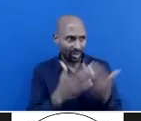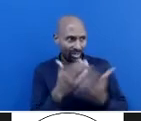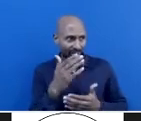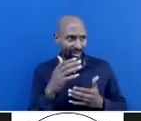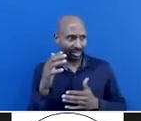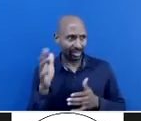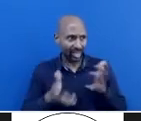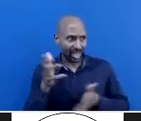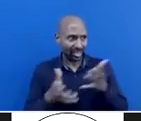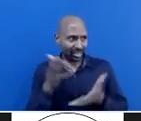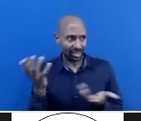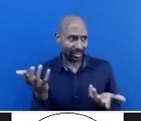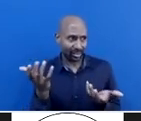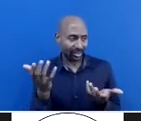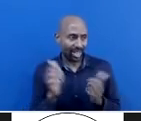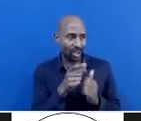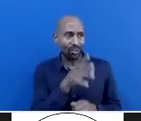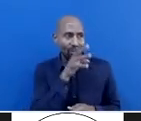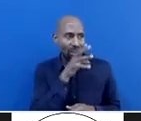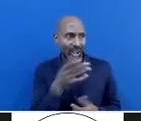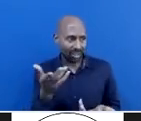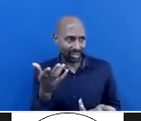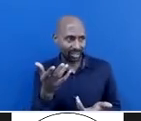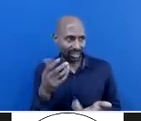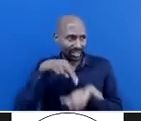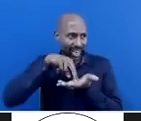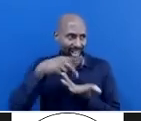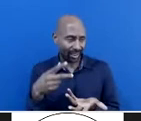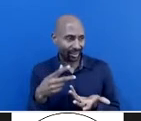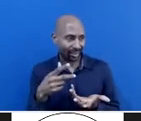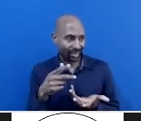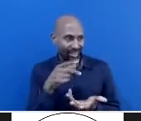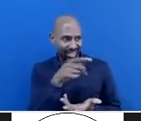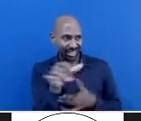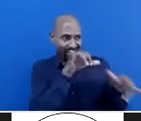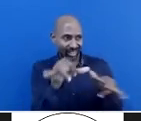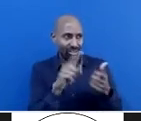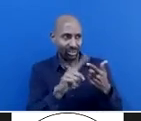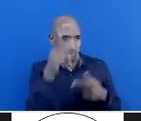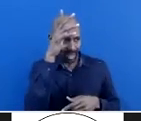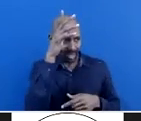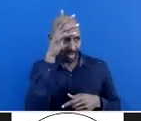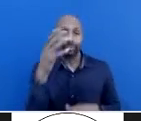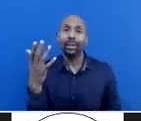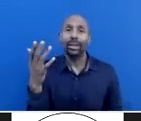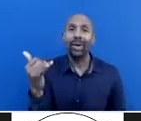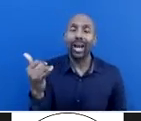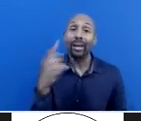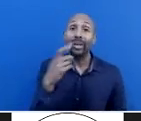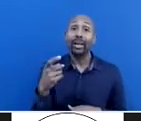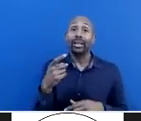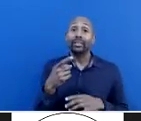Because for the first 7 years of my life, I was on the floor of his locksmith shop just about every day, watching everything that he